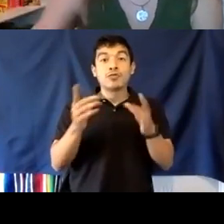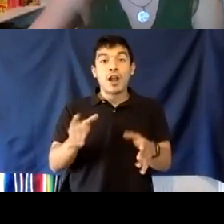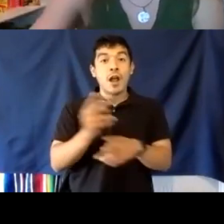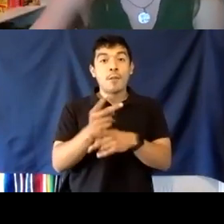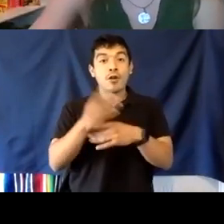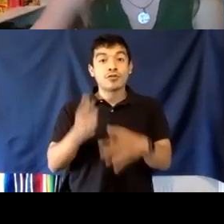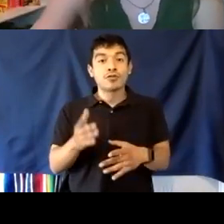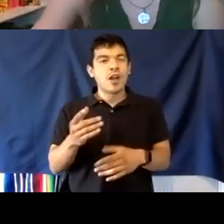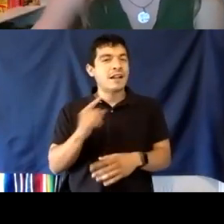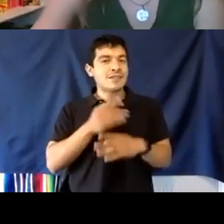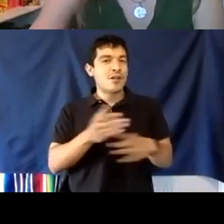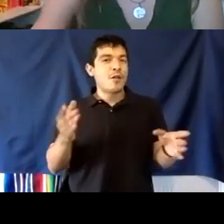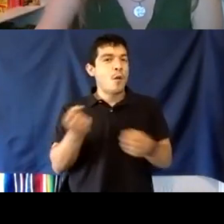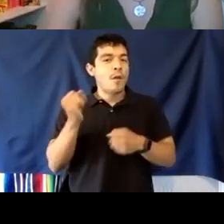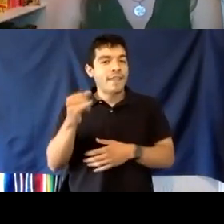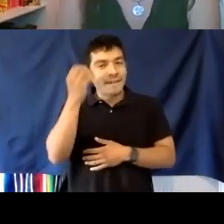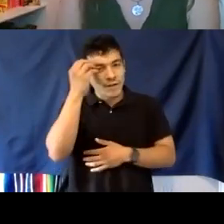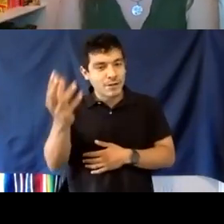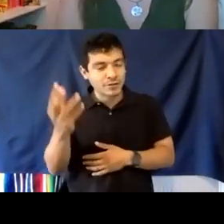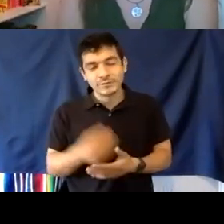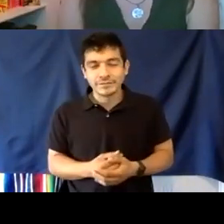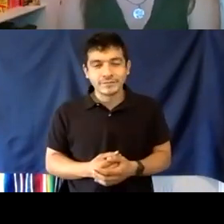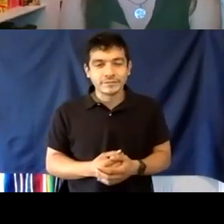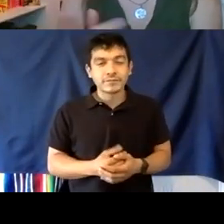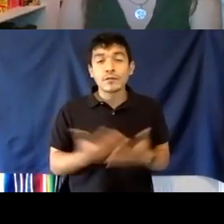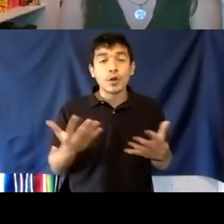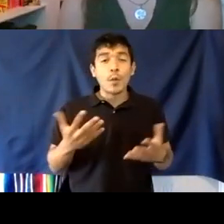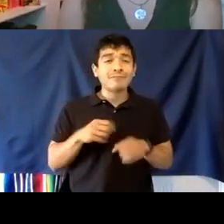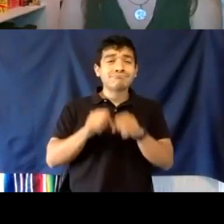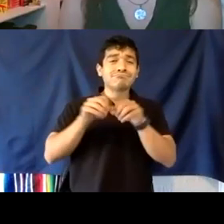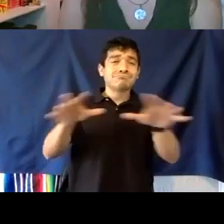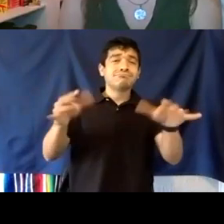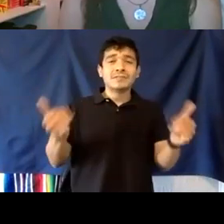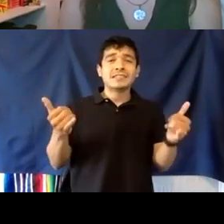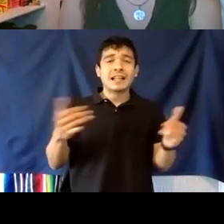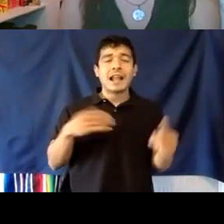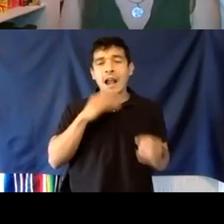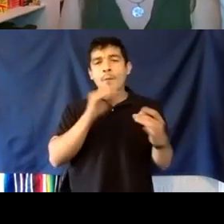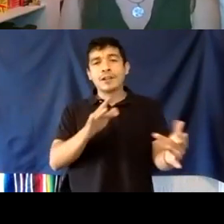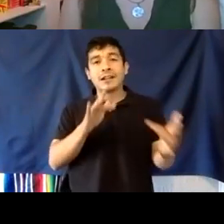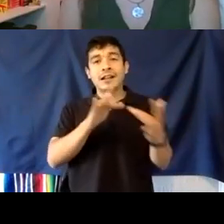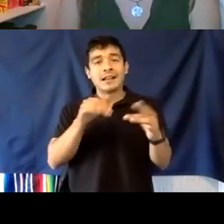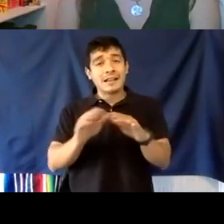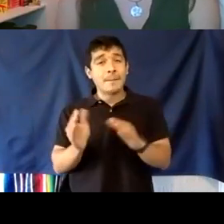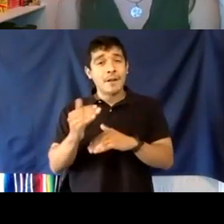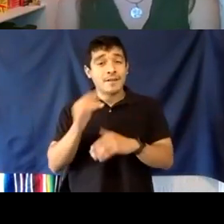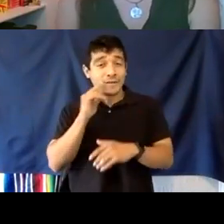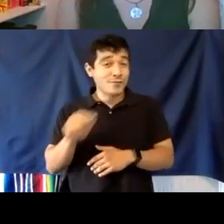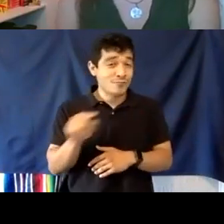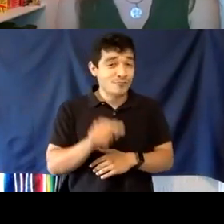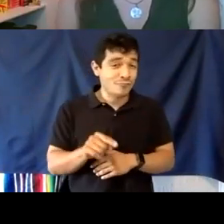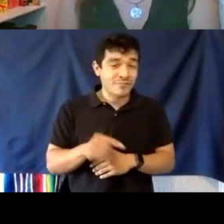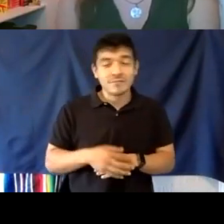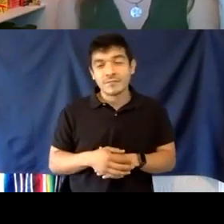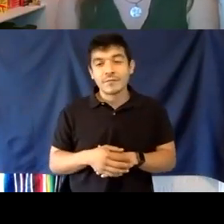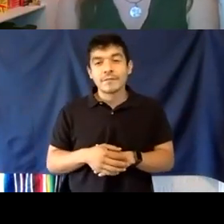generally hold that information. So what we're releasing today, and I'll put the link in here for you all, is